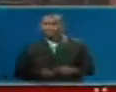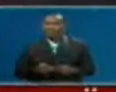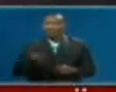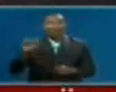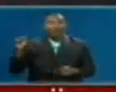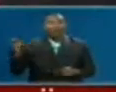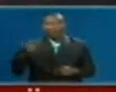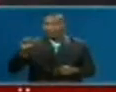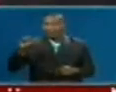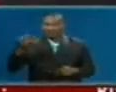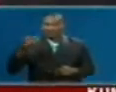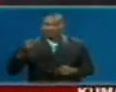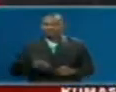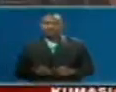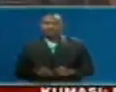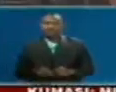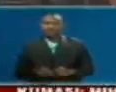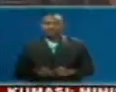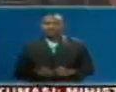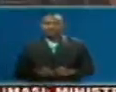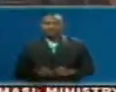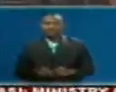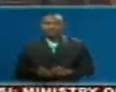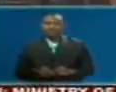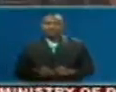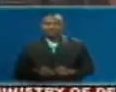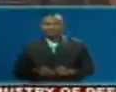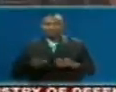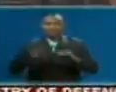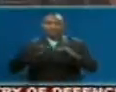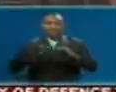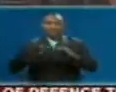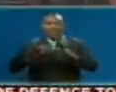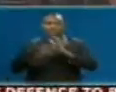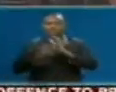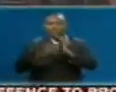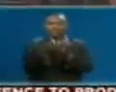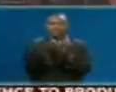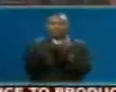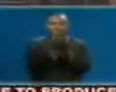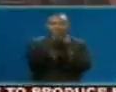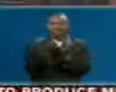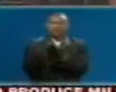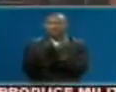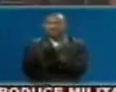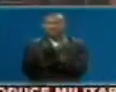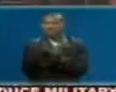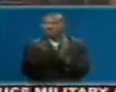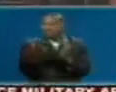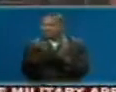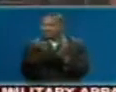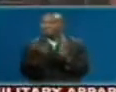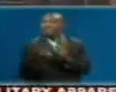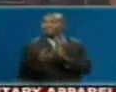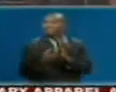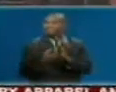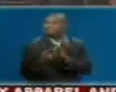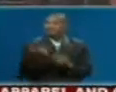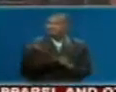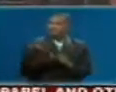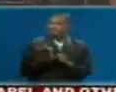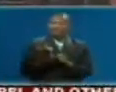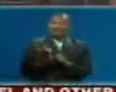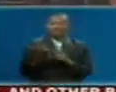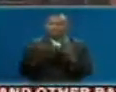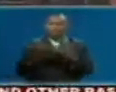all stakeholders in this process. The launching, therefore, of these boats is part of the process of